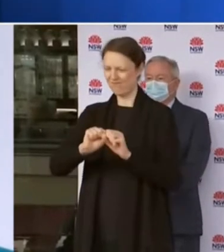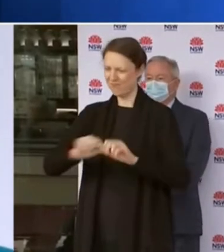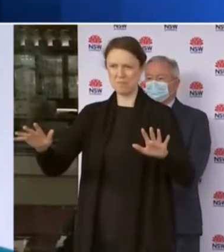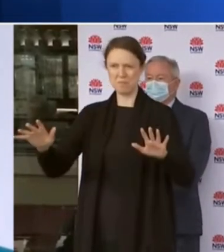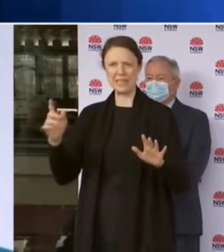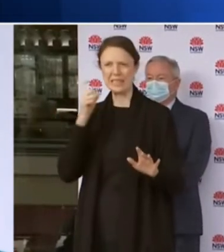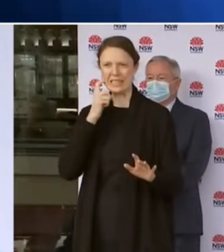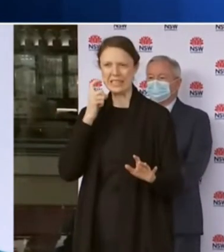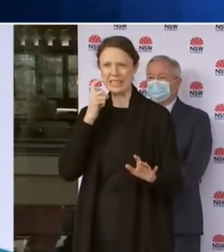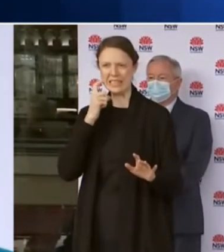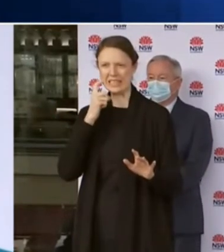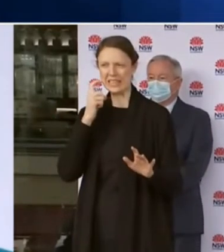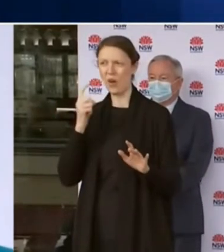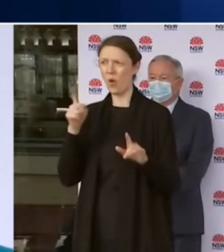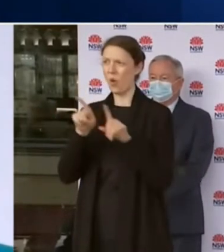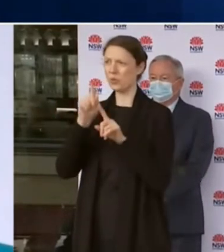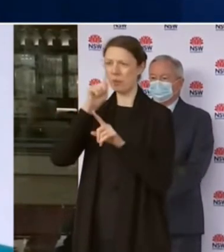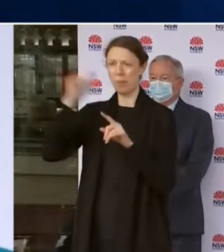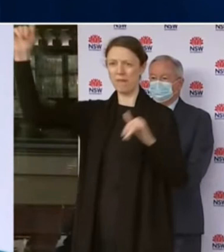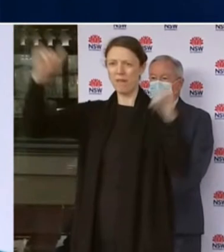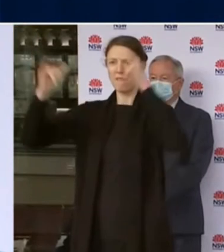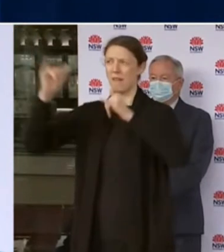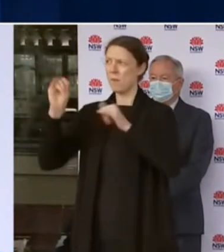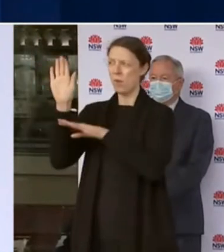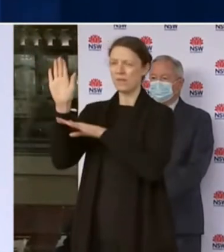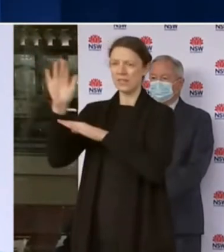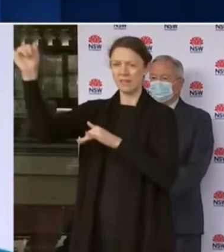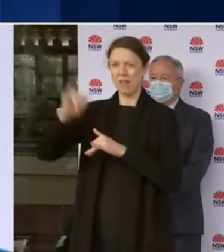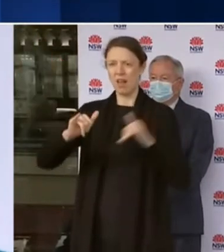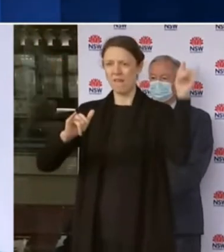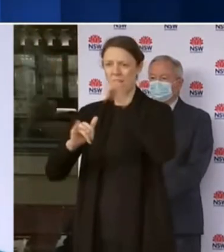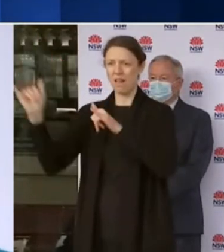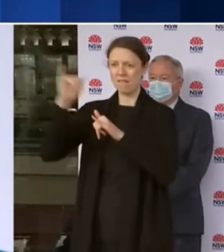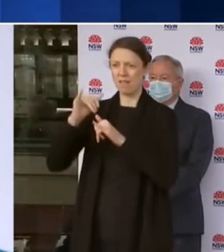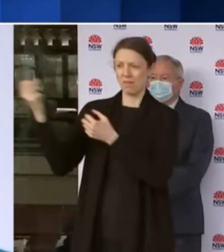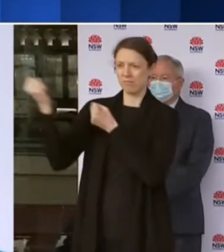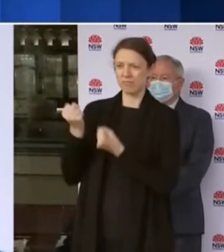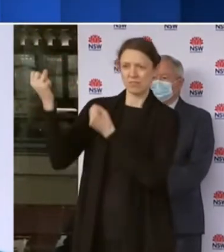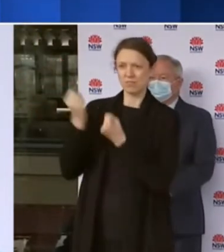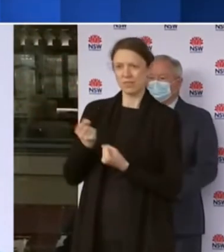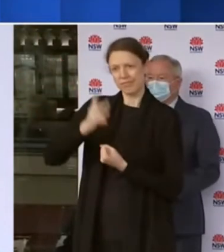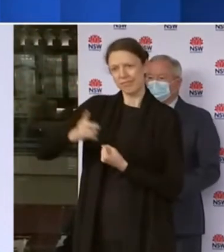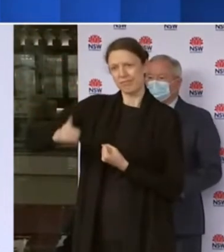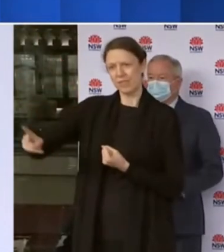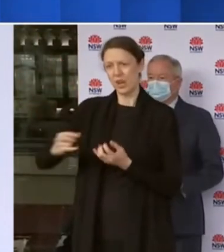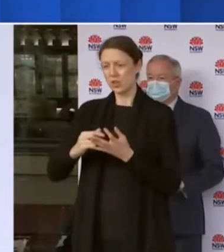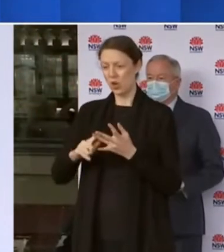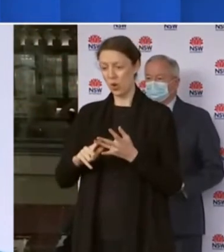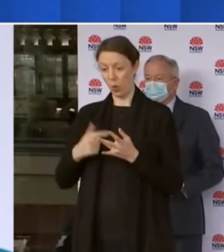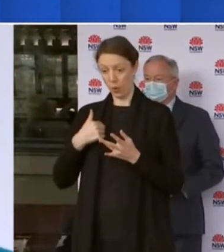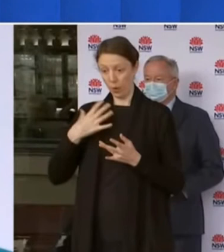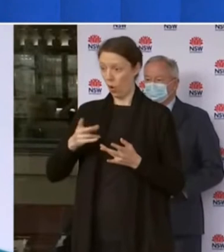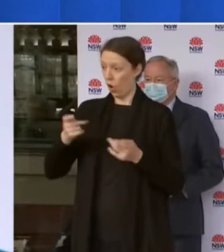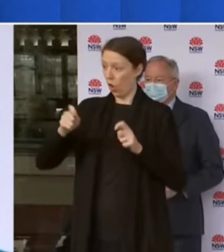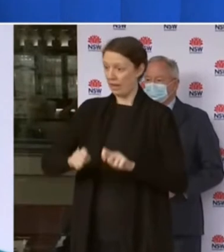in people that are coming back home, you do need to look at what life looks like because what we want to do is prevent ever having to go into lockdown again.